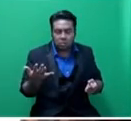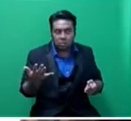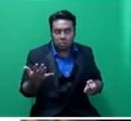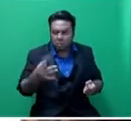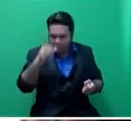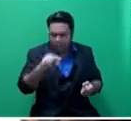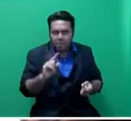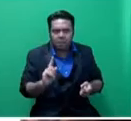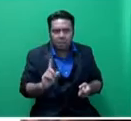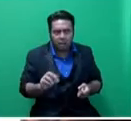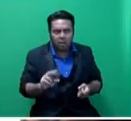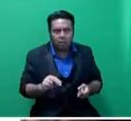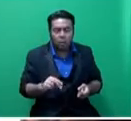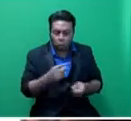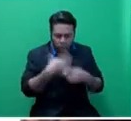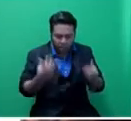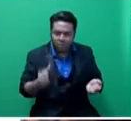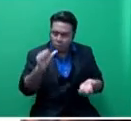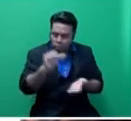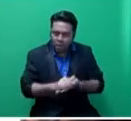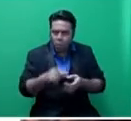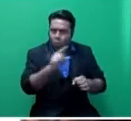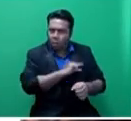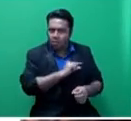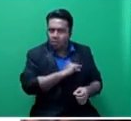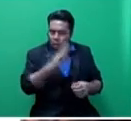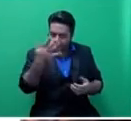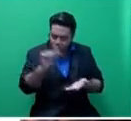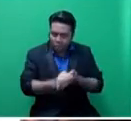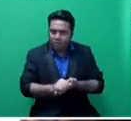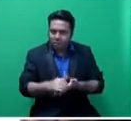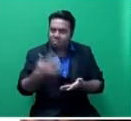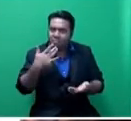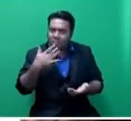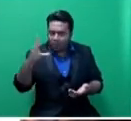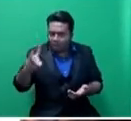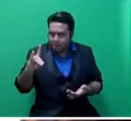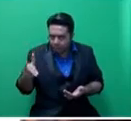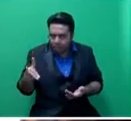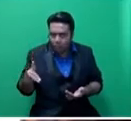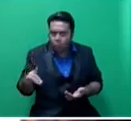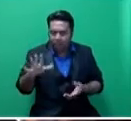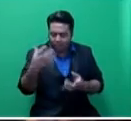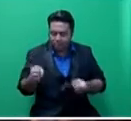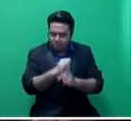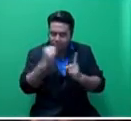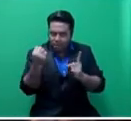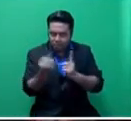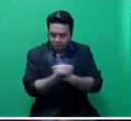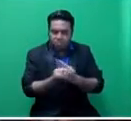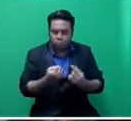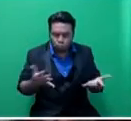Can be done. We have the right quality. We have the right breed. We also have the environment,